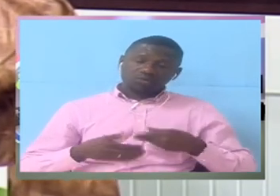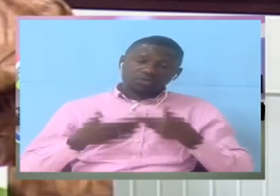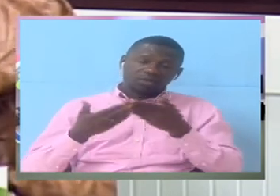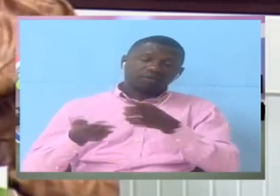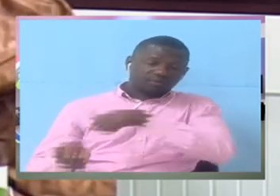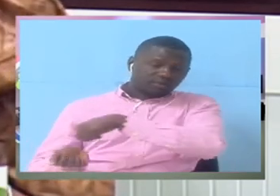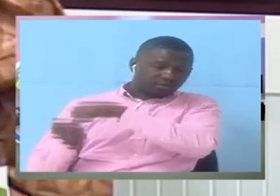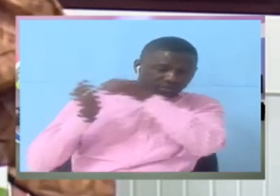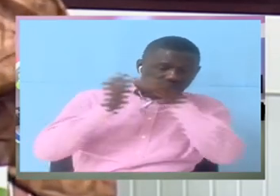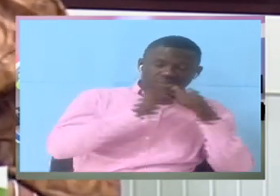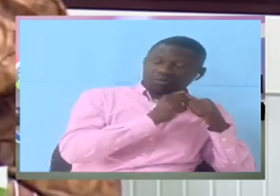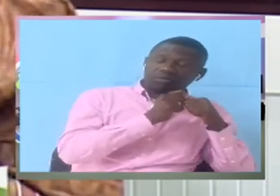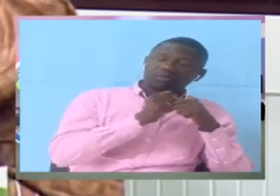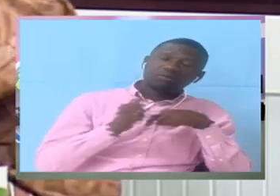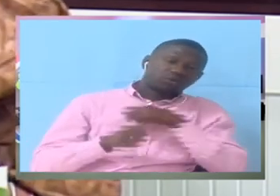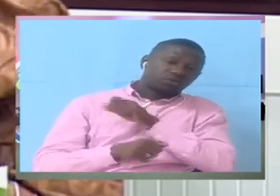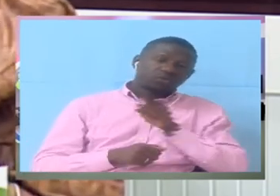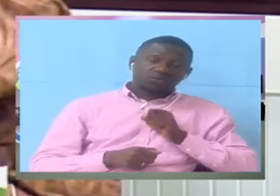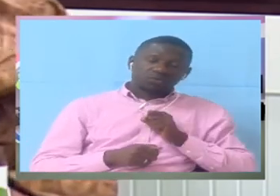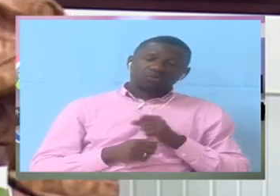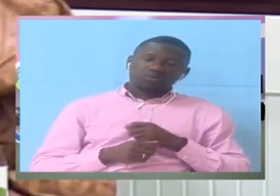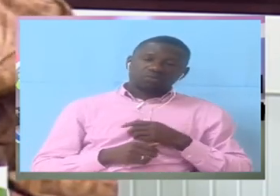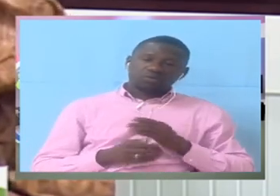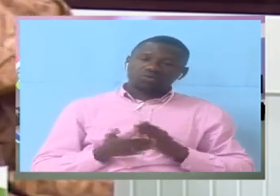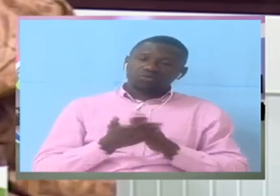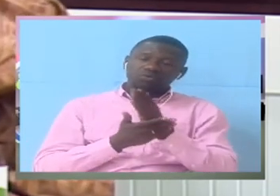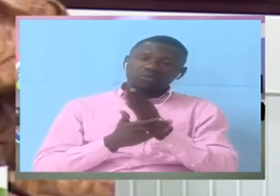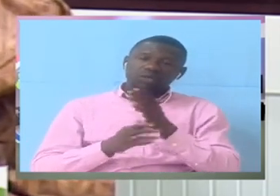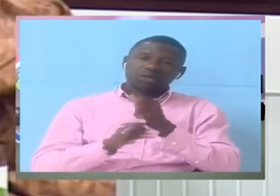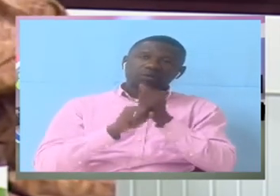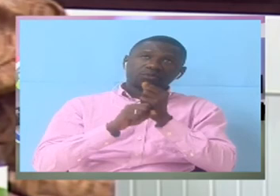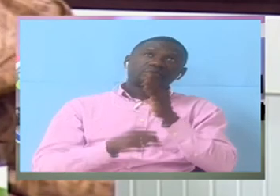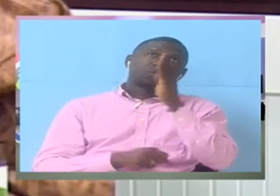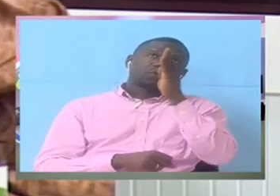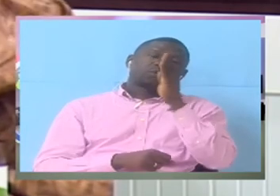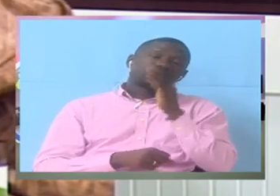for us. But all the Moroccan. But through the help of God,